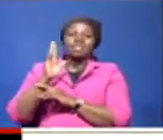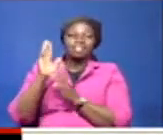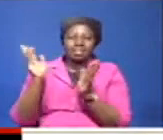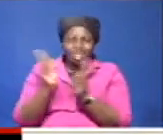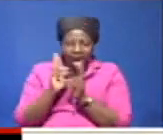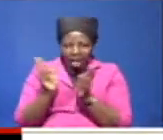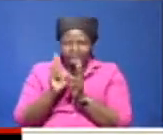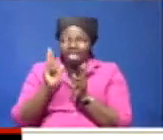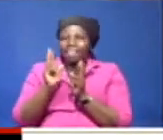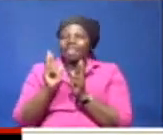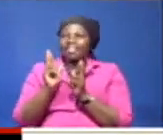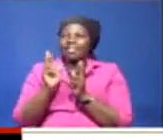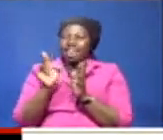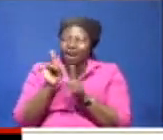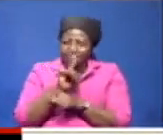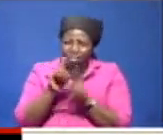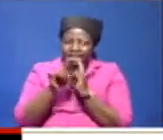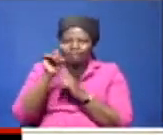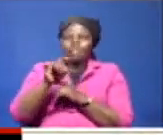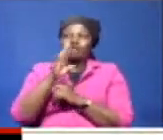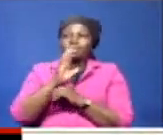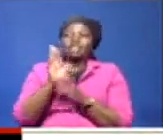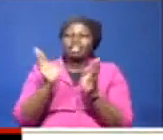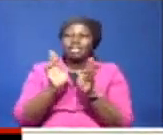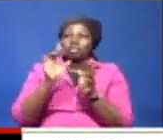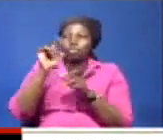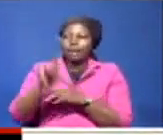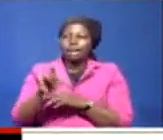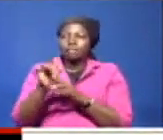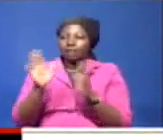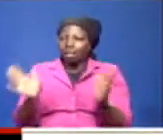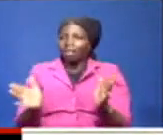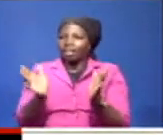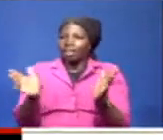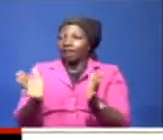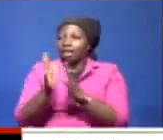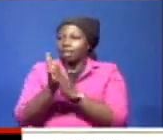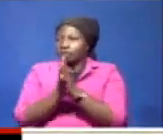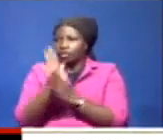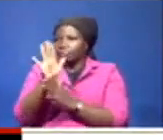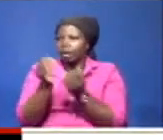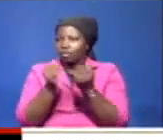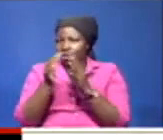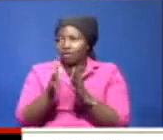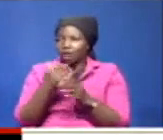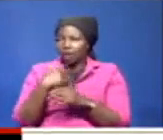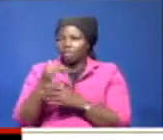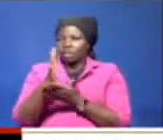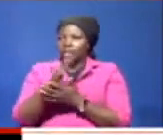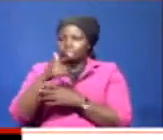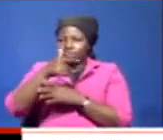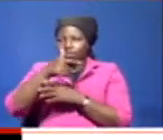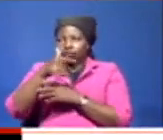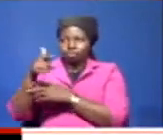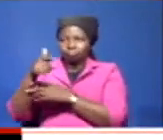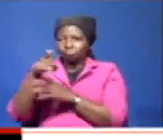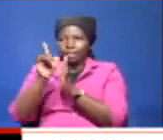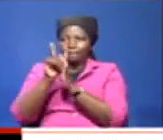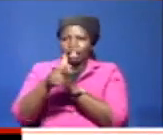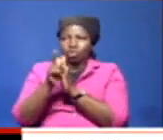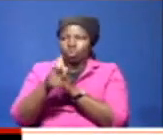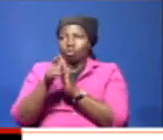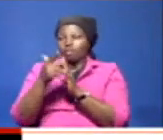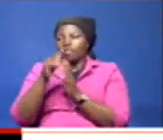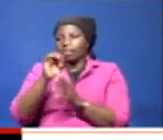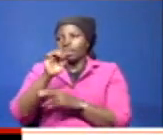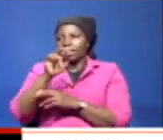of your notes. You have to be able to motivate your driver. In fact, there were some clips of Paul Nagel and Elfin, trying